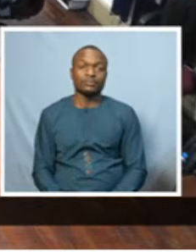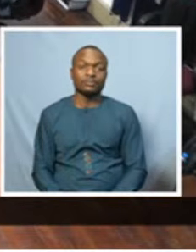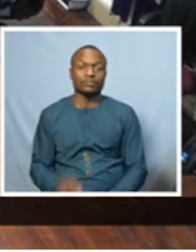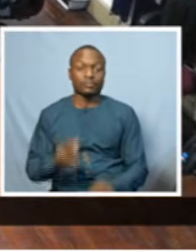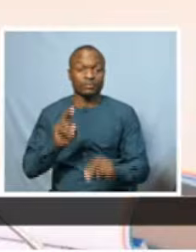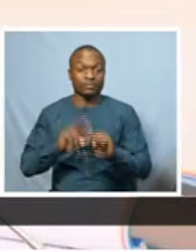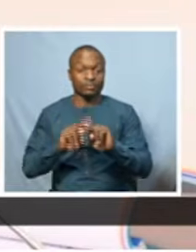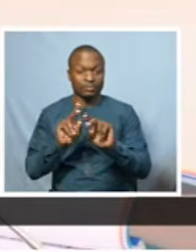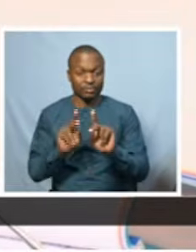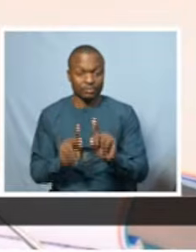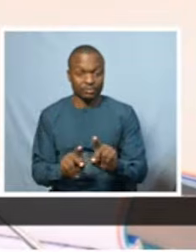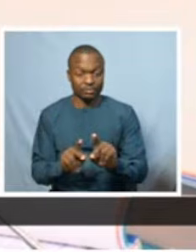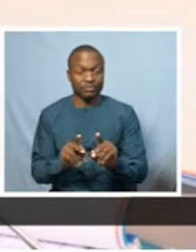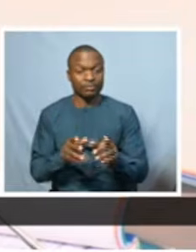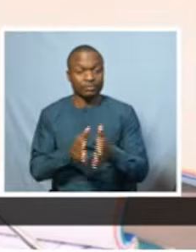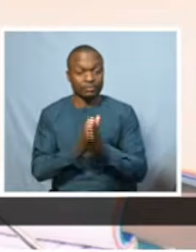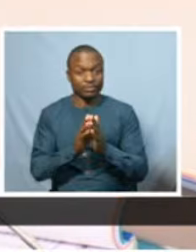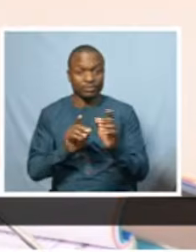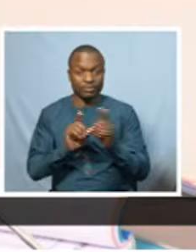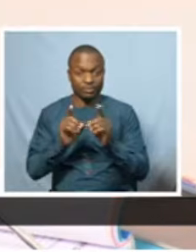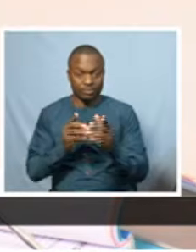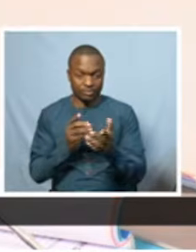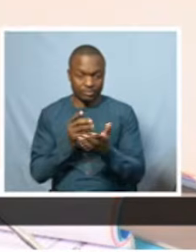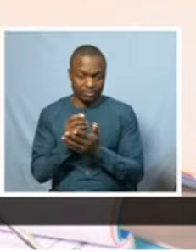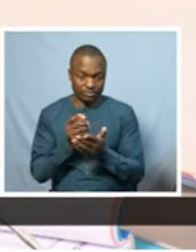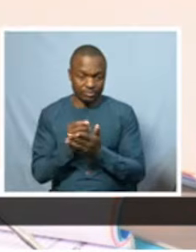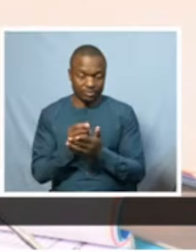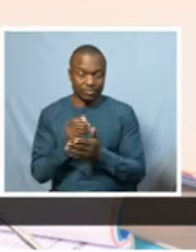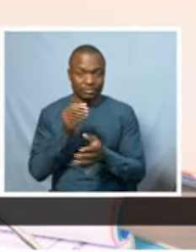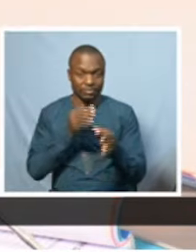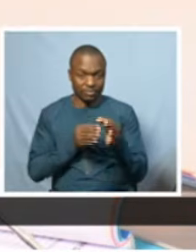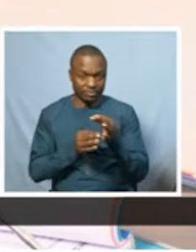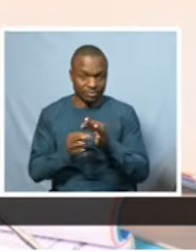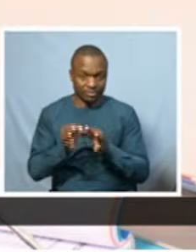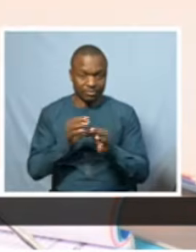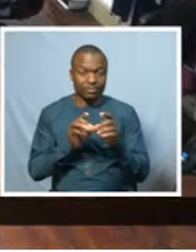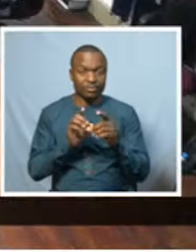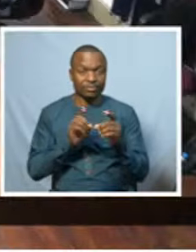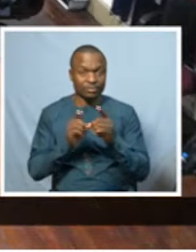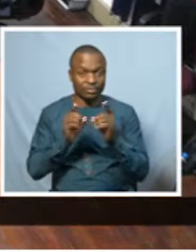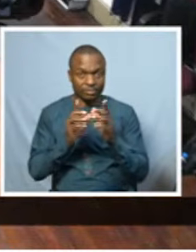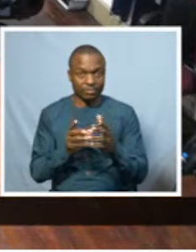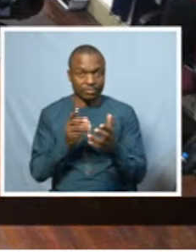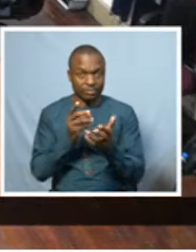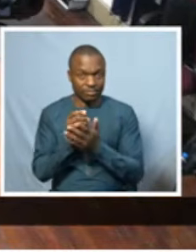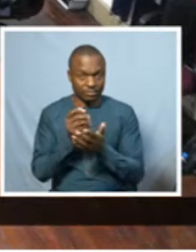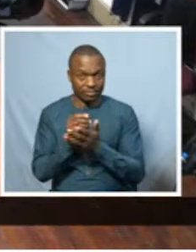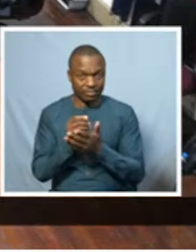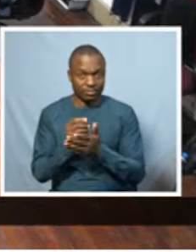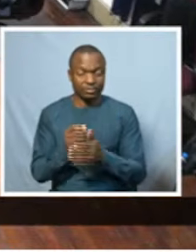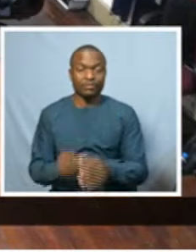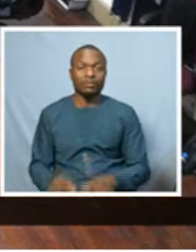Chair, on that one, let me ask Director Finance to clarify. Director Finance?